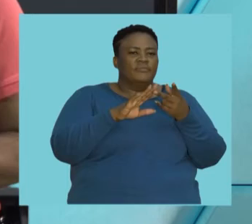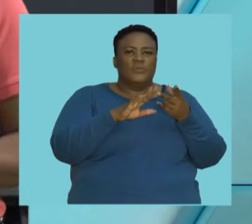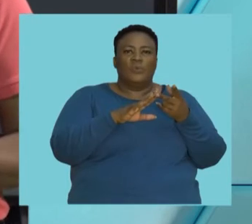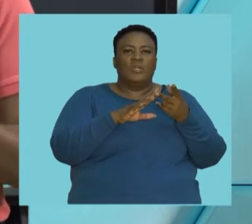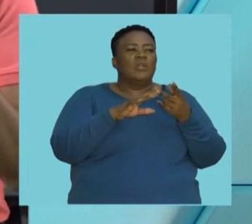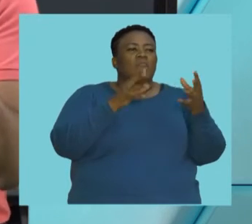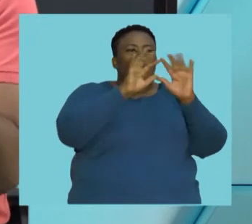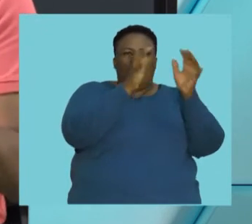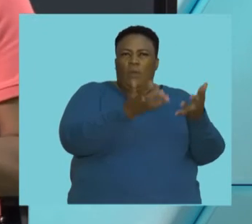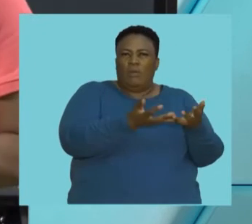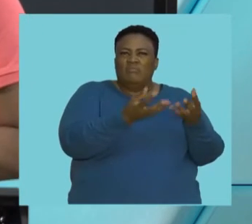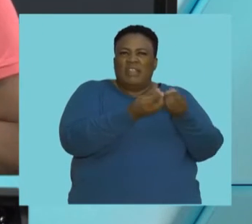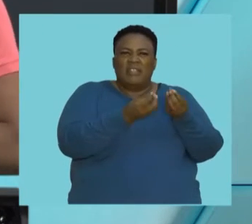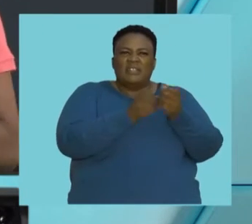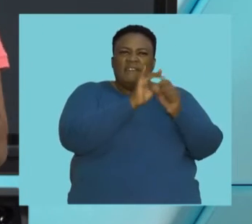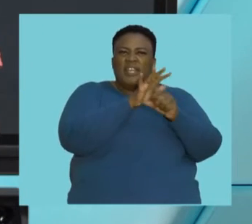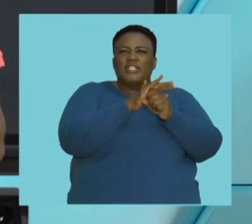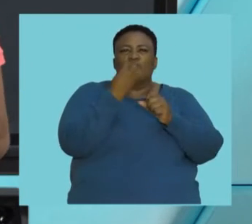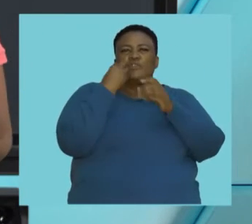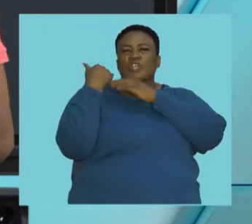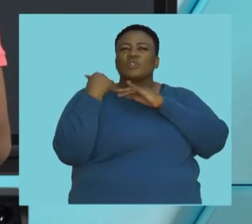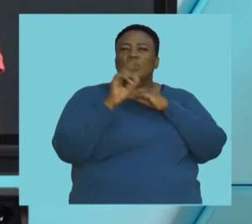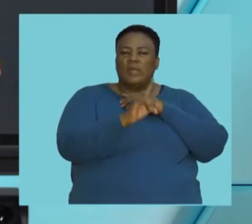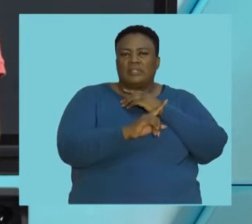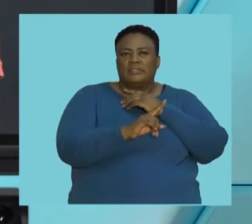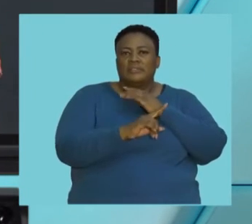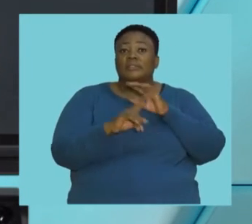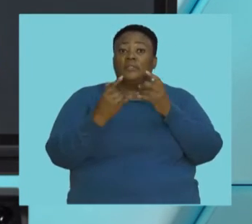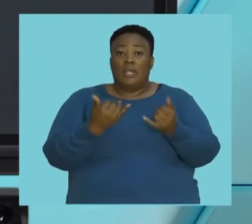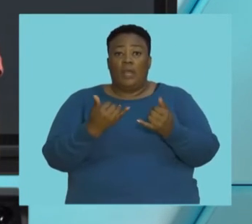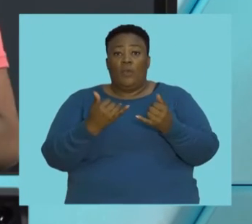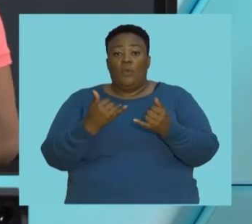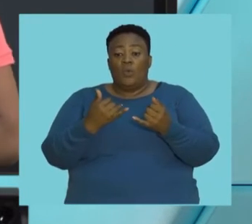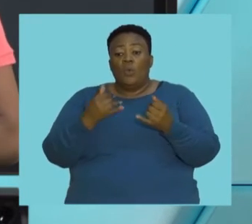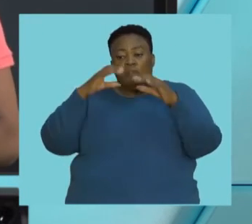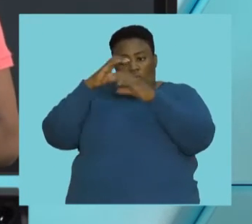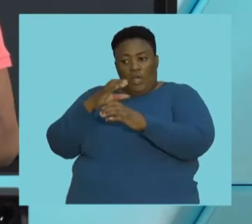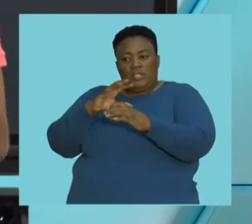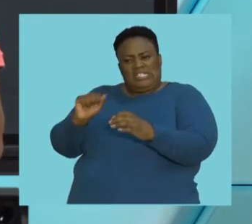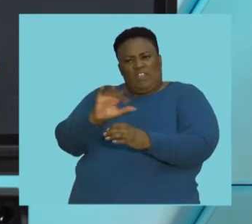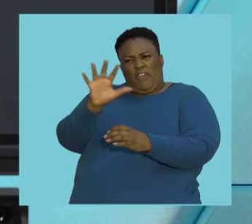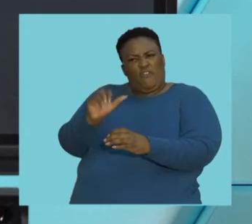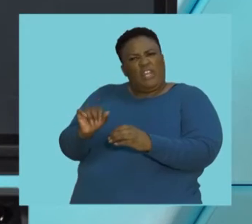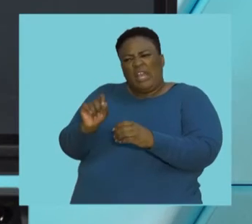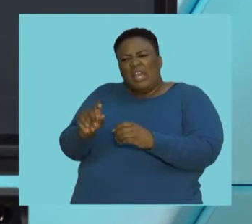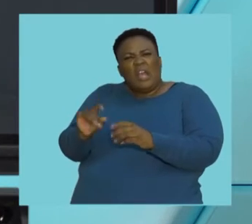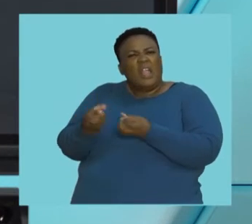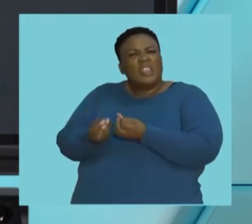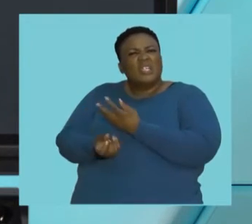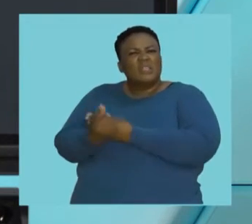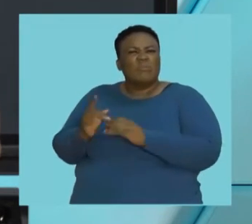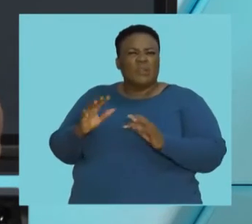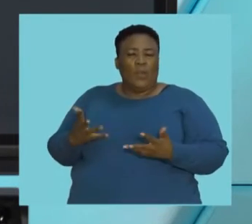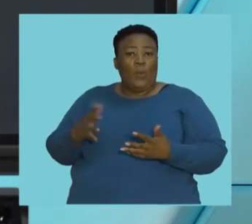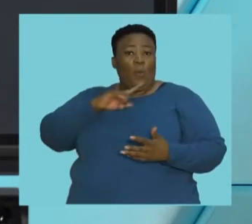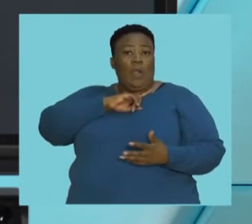globally. Let's look at some of the factors that are affecting food security in the context of South Africa. And I think it's important that we understand the